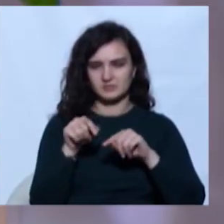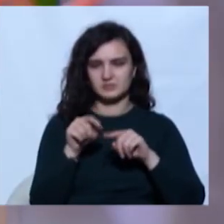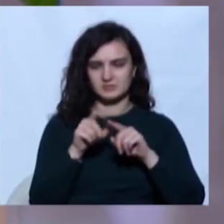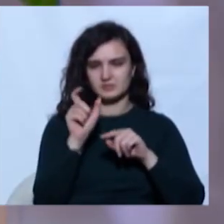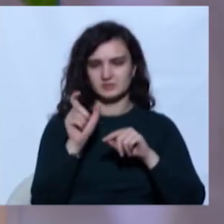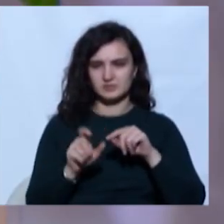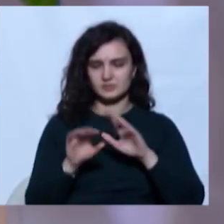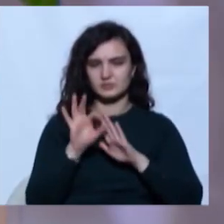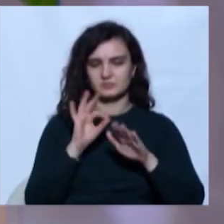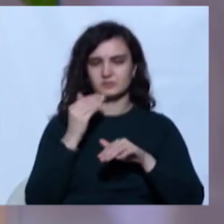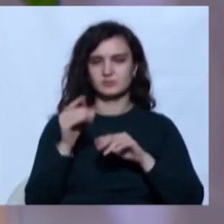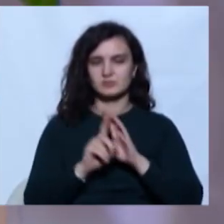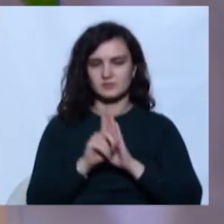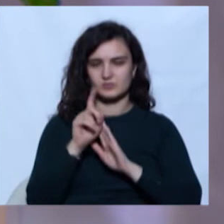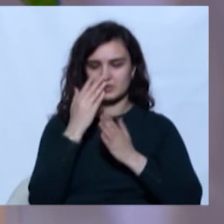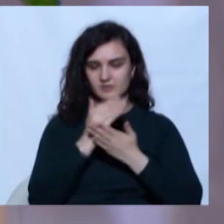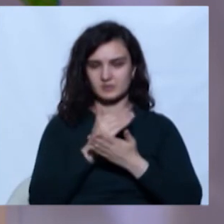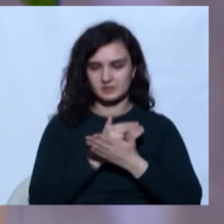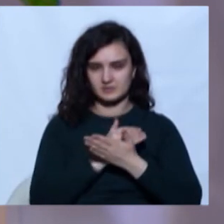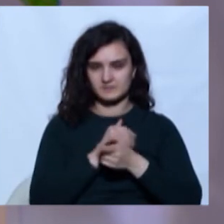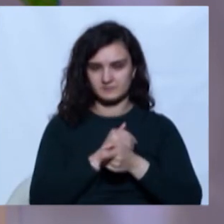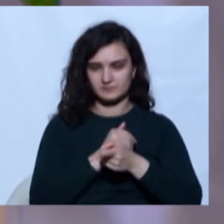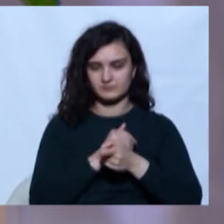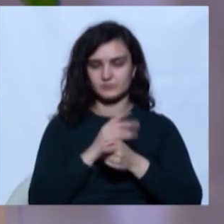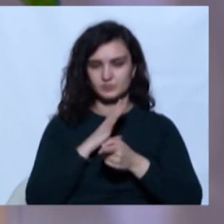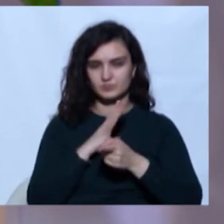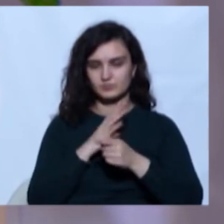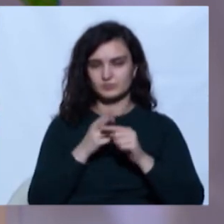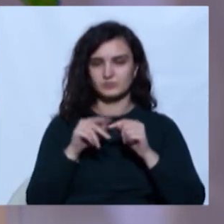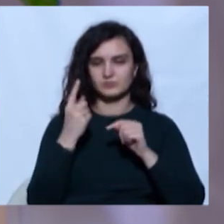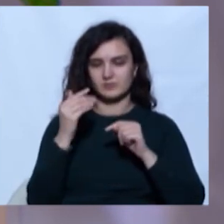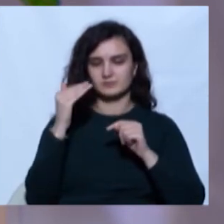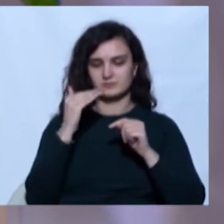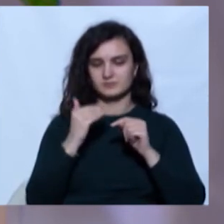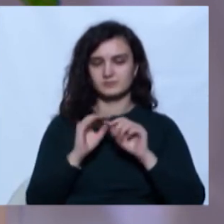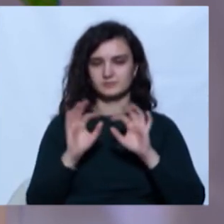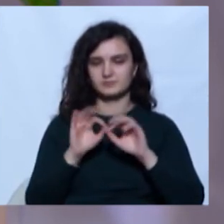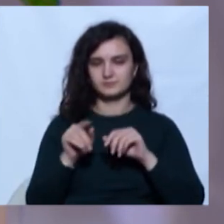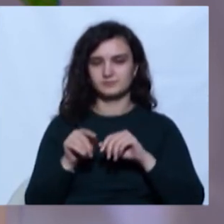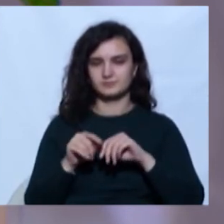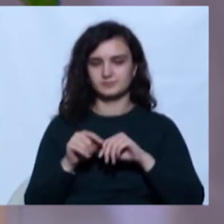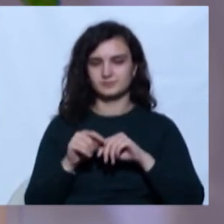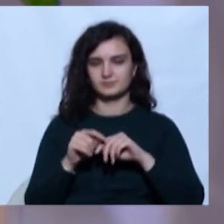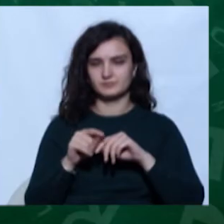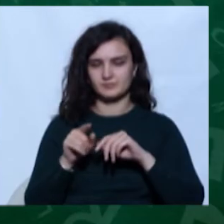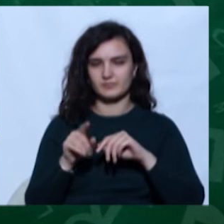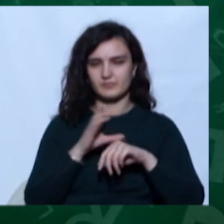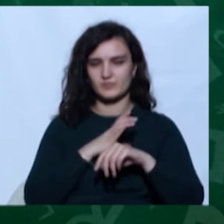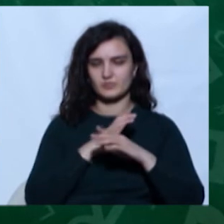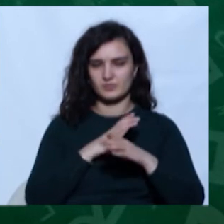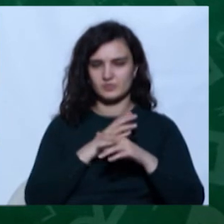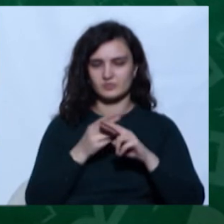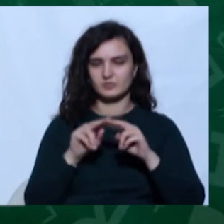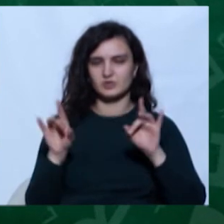that we chose for you at the beginning of the lesson, and I'll go through them one by one now. So we had treasure, we